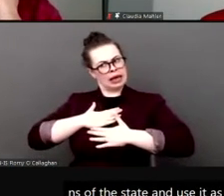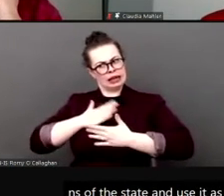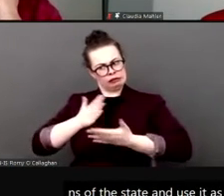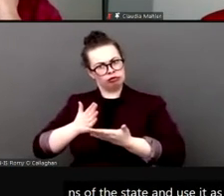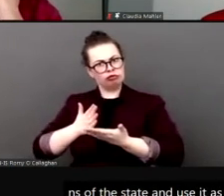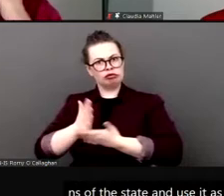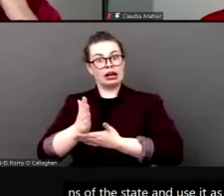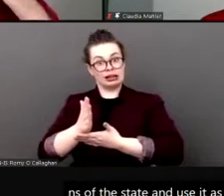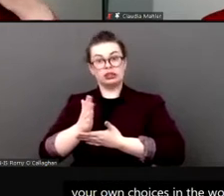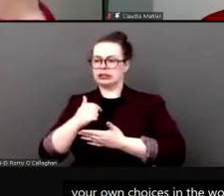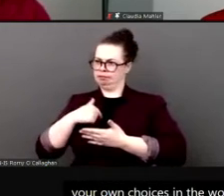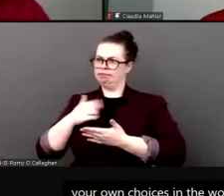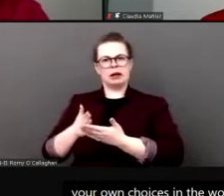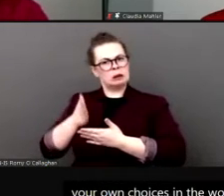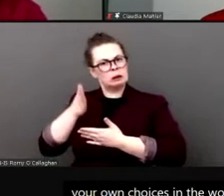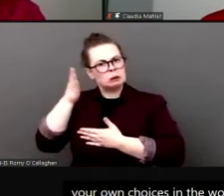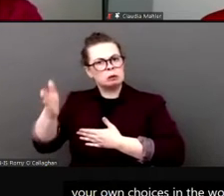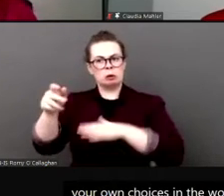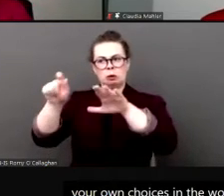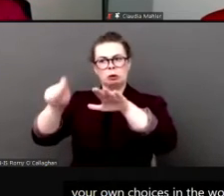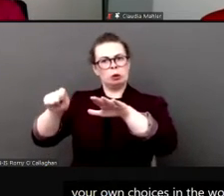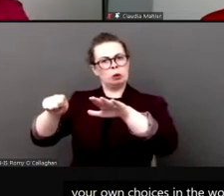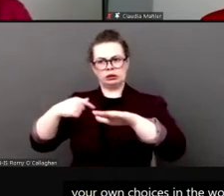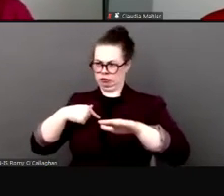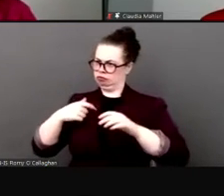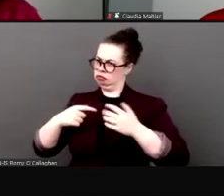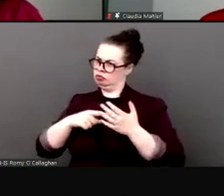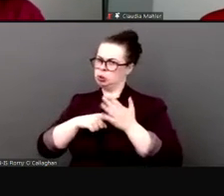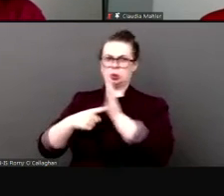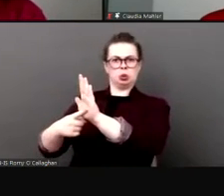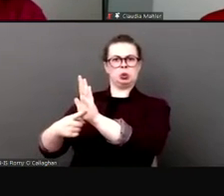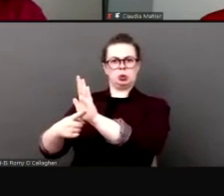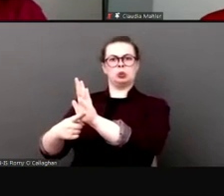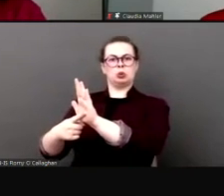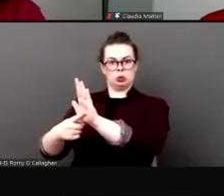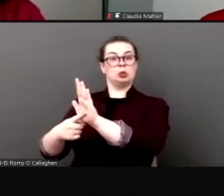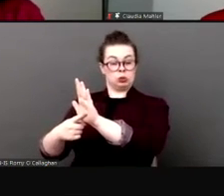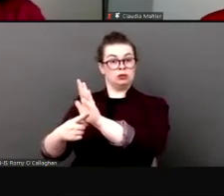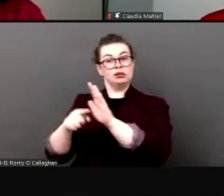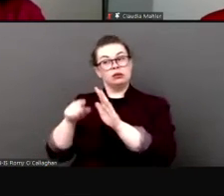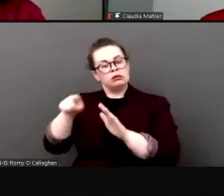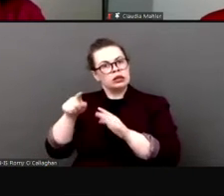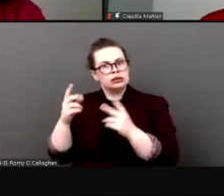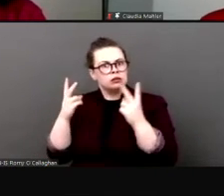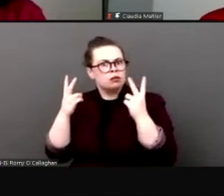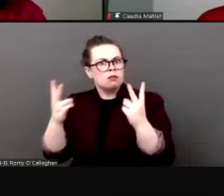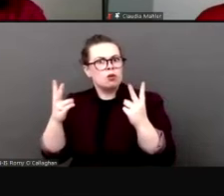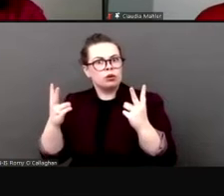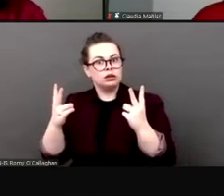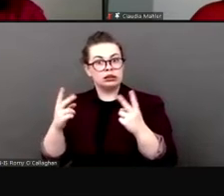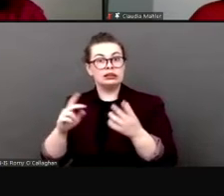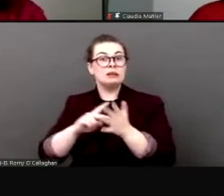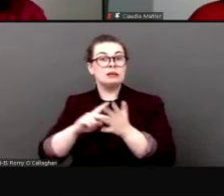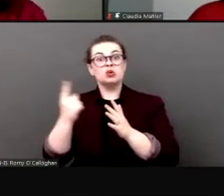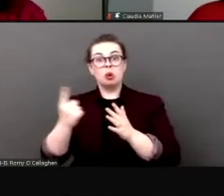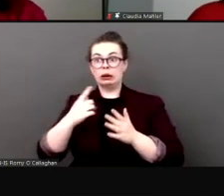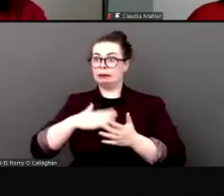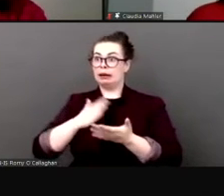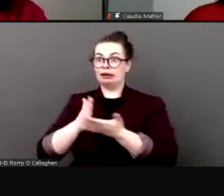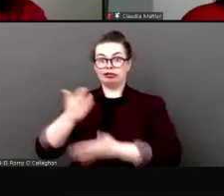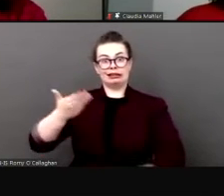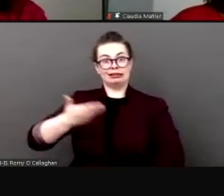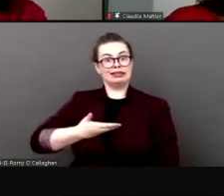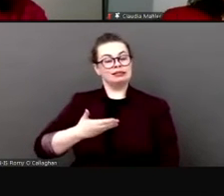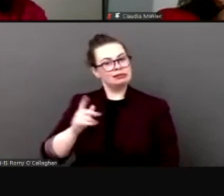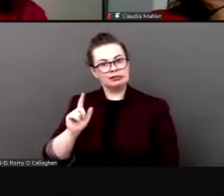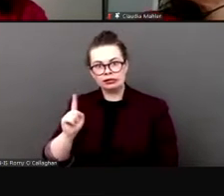and your dignity and so forth. If the deck is stacked against you, if either ableism or